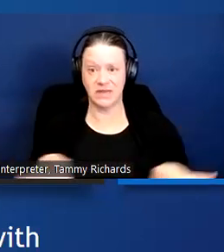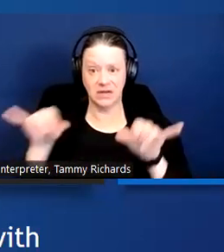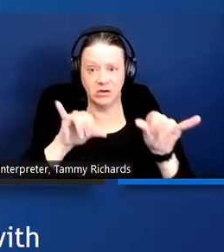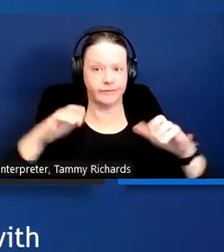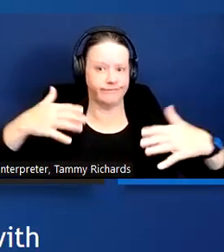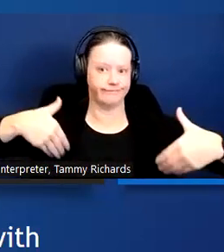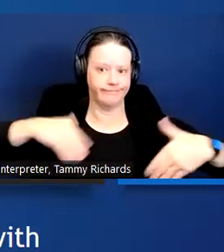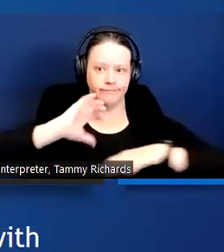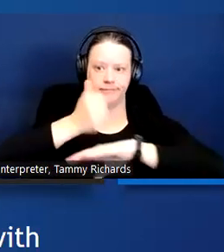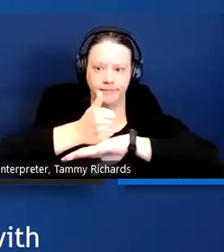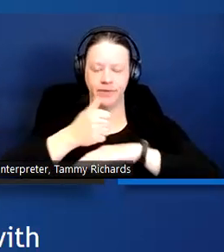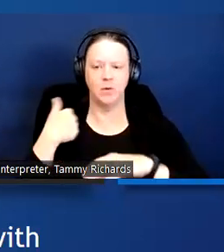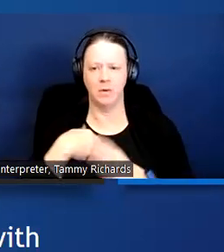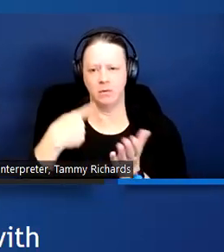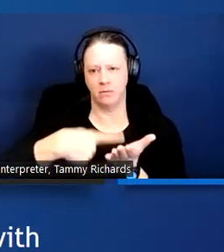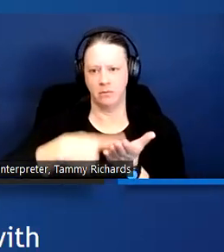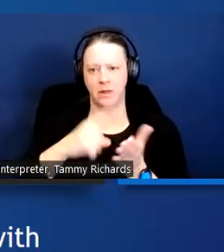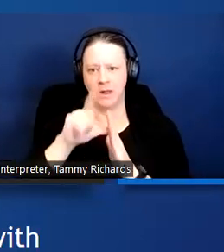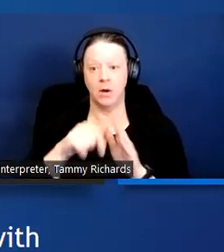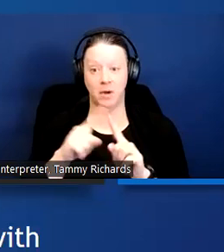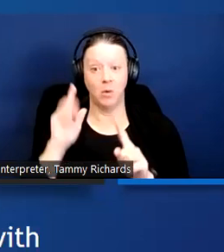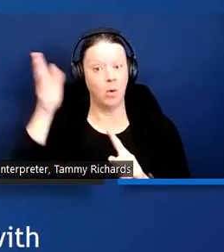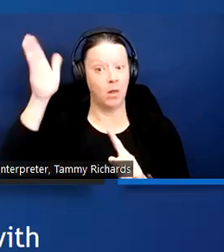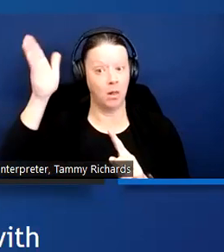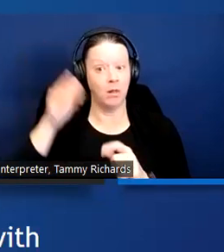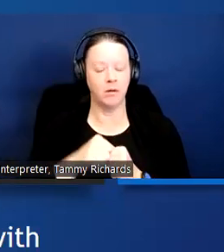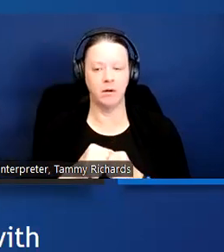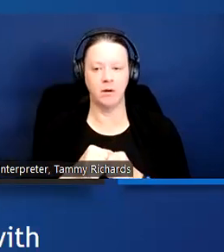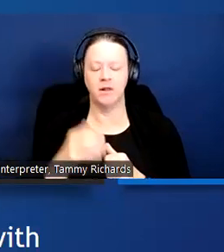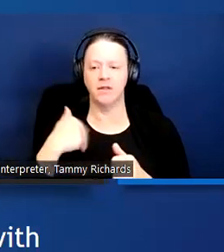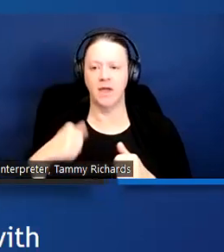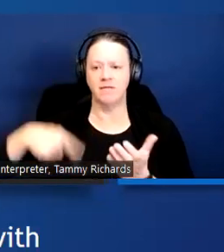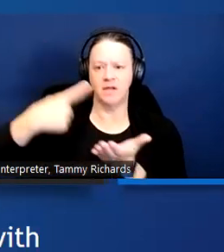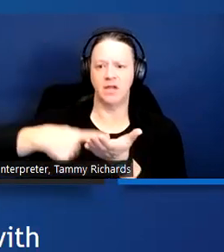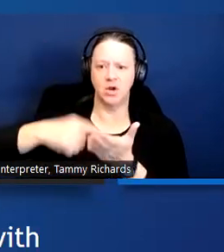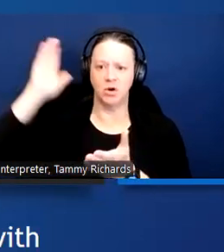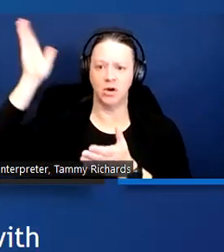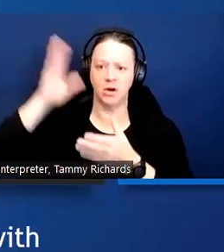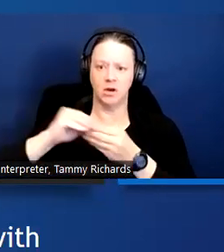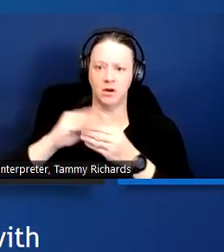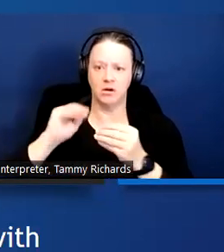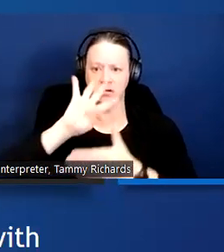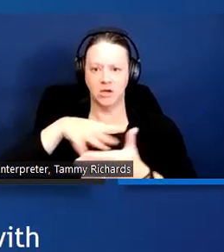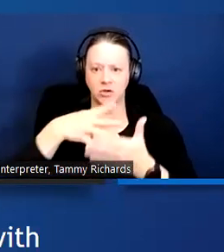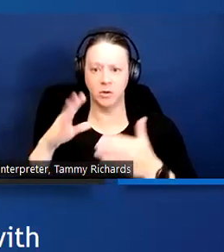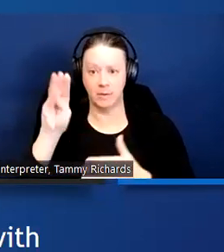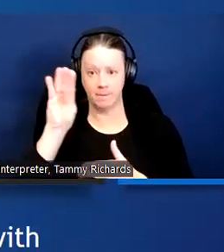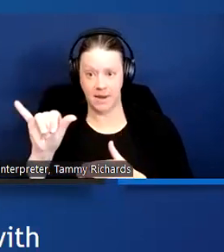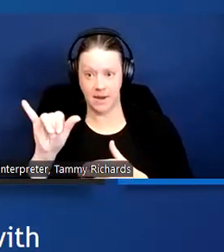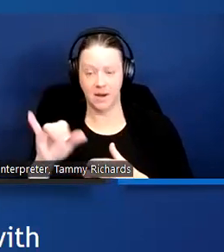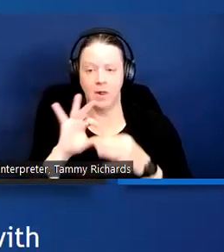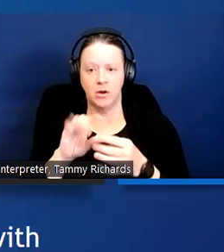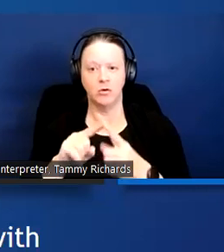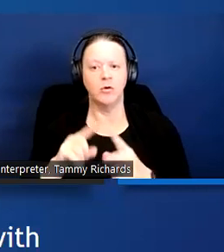those later, but they are coming. There is a hearing scheduled in May regarding the topic. So at some point, they'll